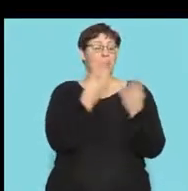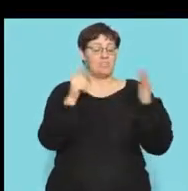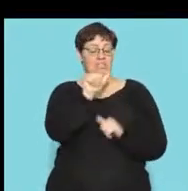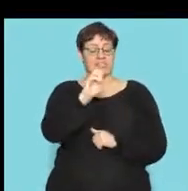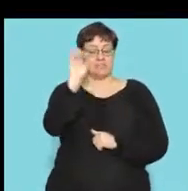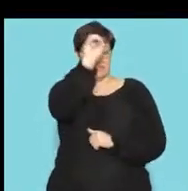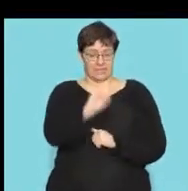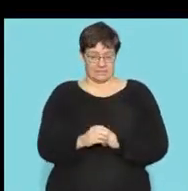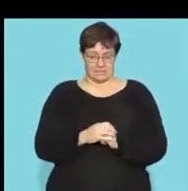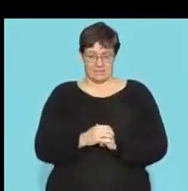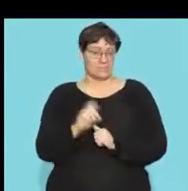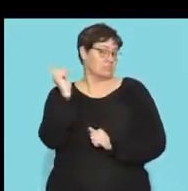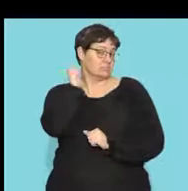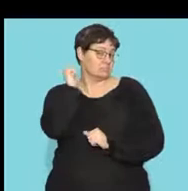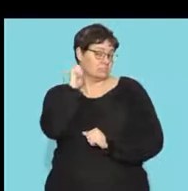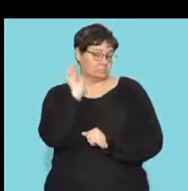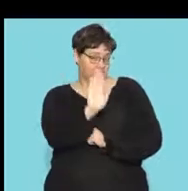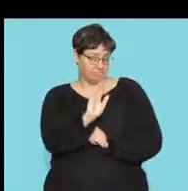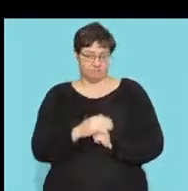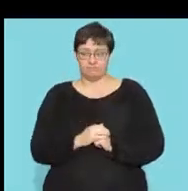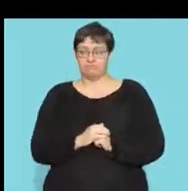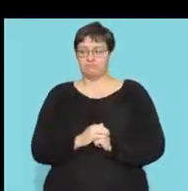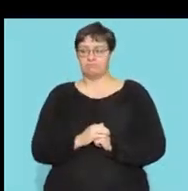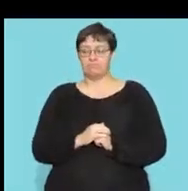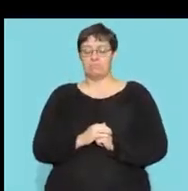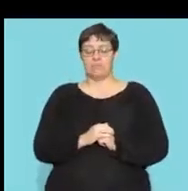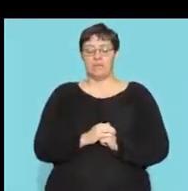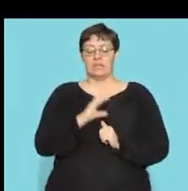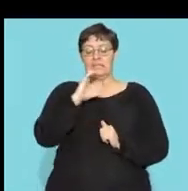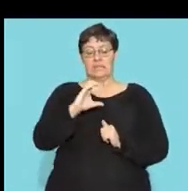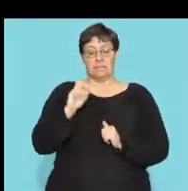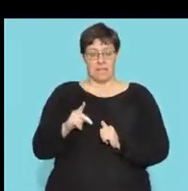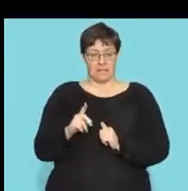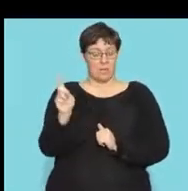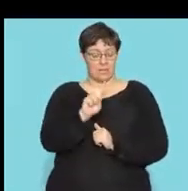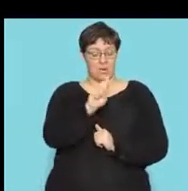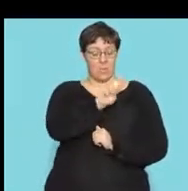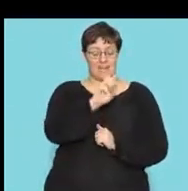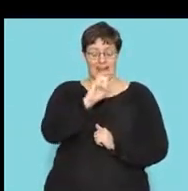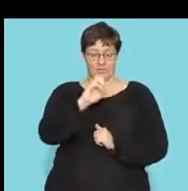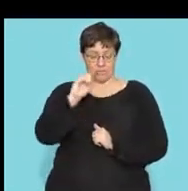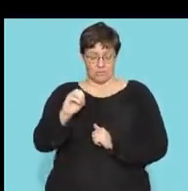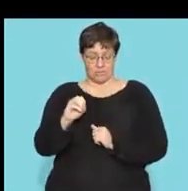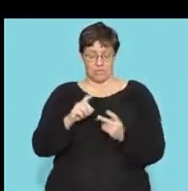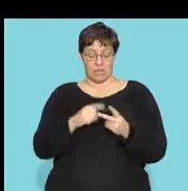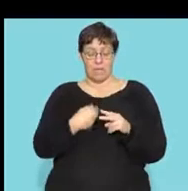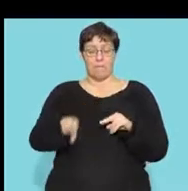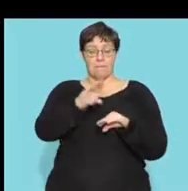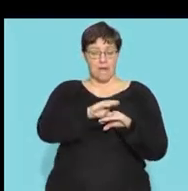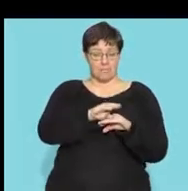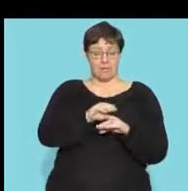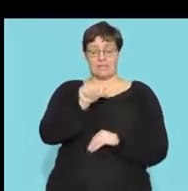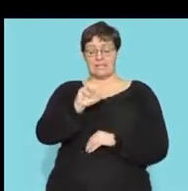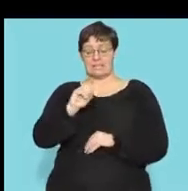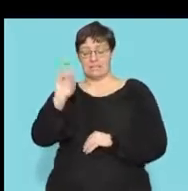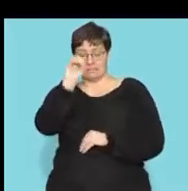So therefore, keep this in mind. Your cost price is 100, your markup